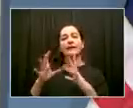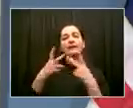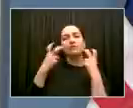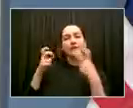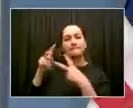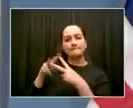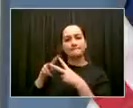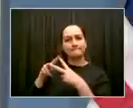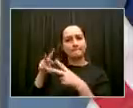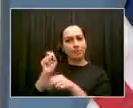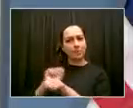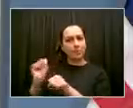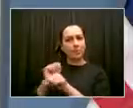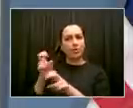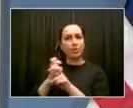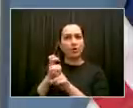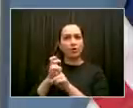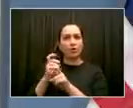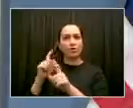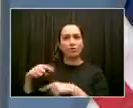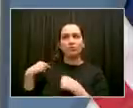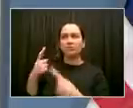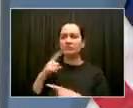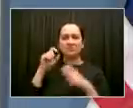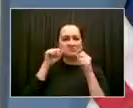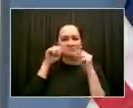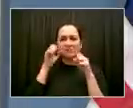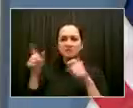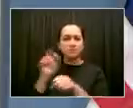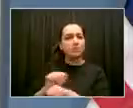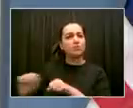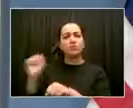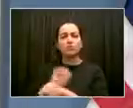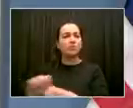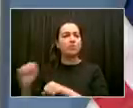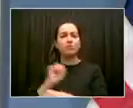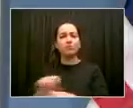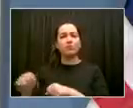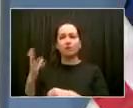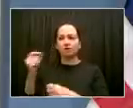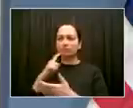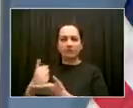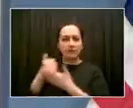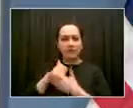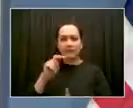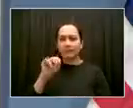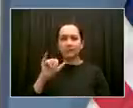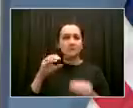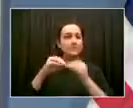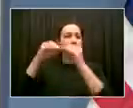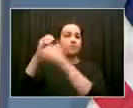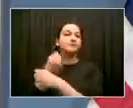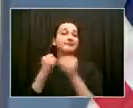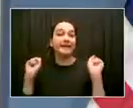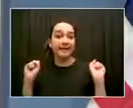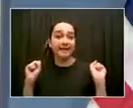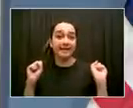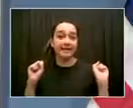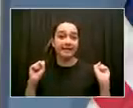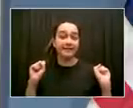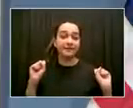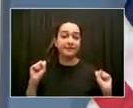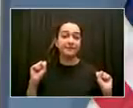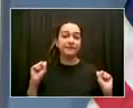phenomenal job. Jessica is coming from the crime prevention work that she's done over the last couple of years, and she's a 28-year veteran of the